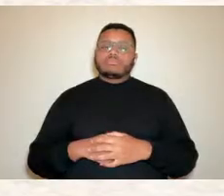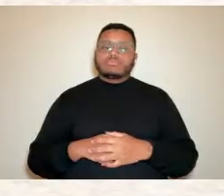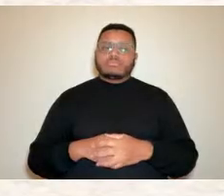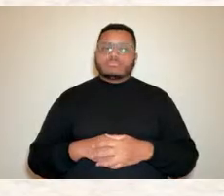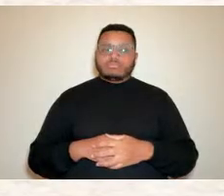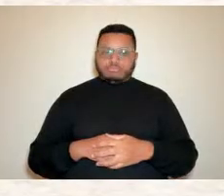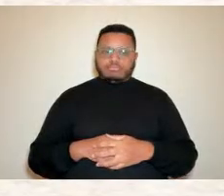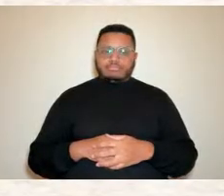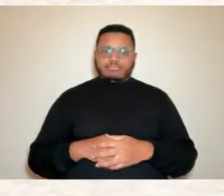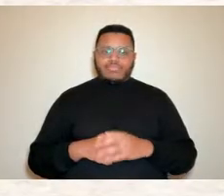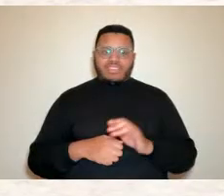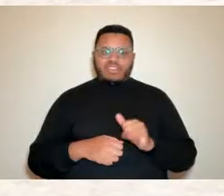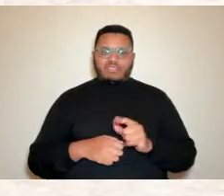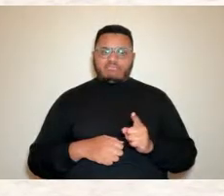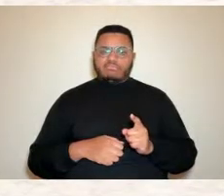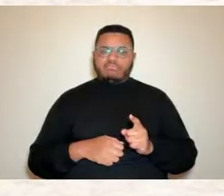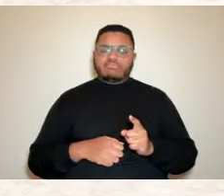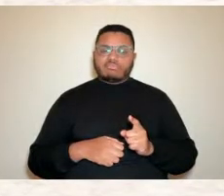There we go.